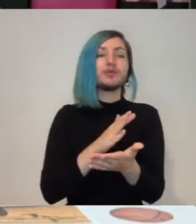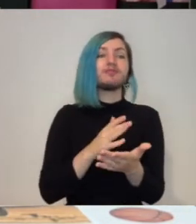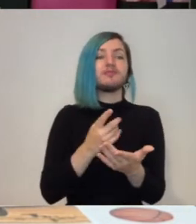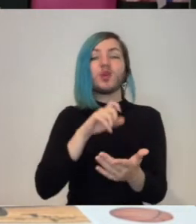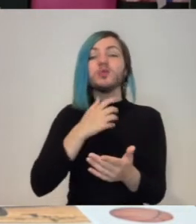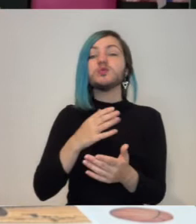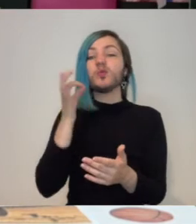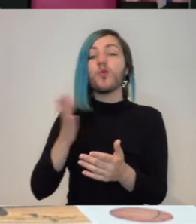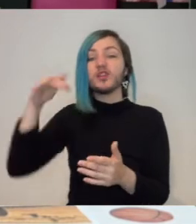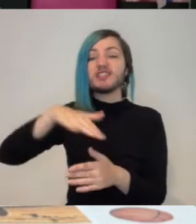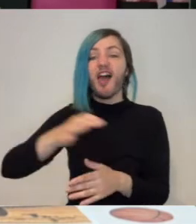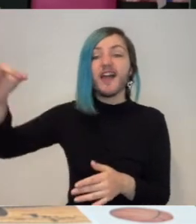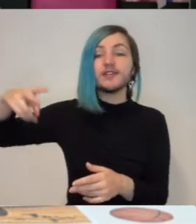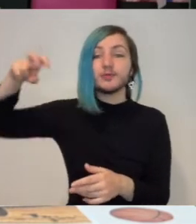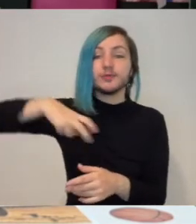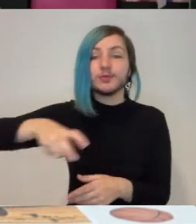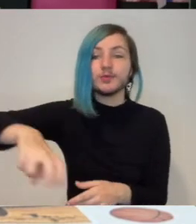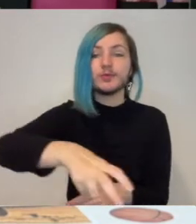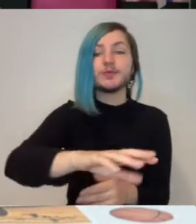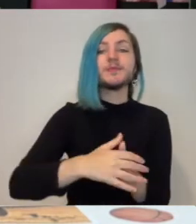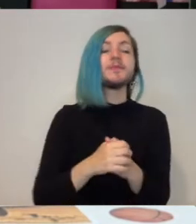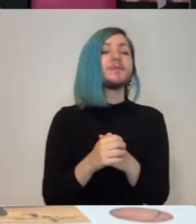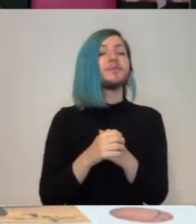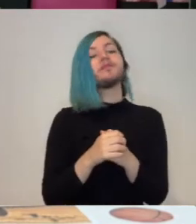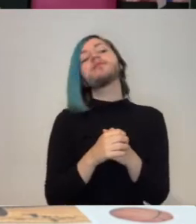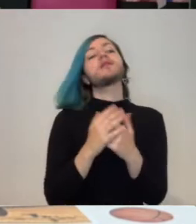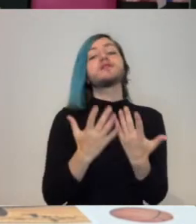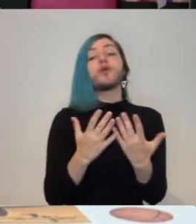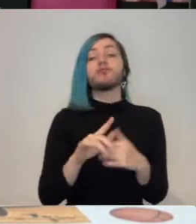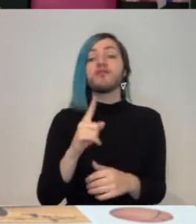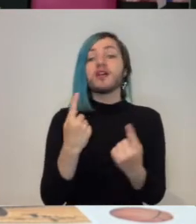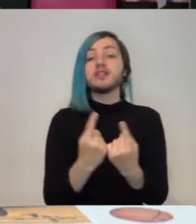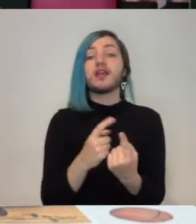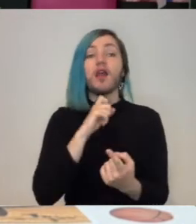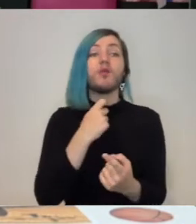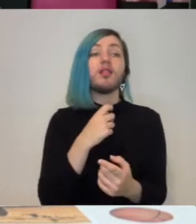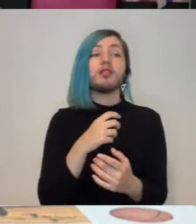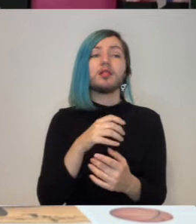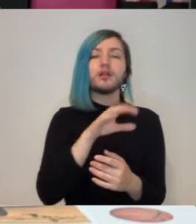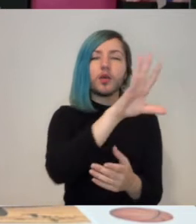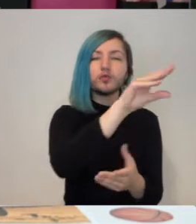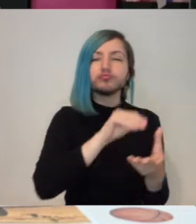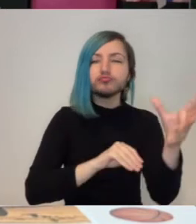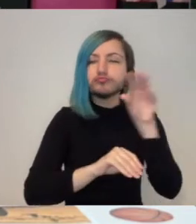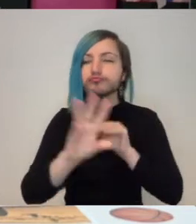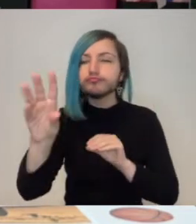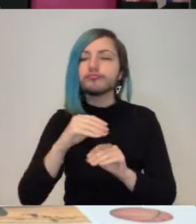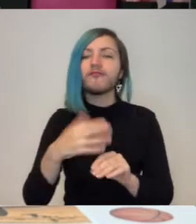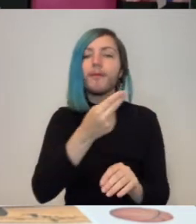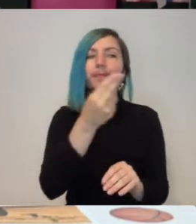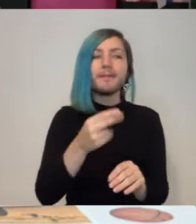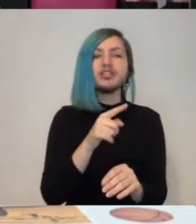So I'm going to go for water slide. So first off, I'm just going to draw what I kind of draw from those images. It doesn't have to be